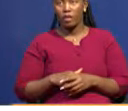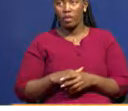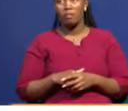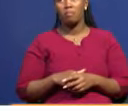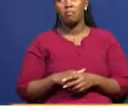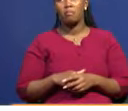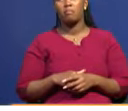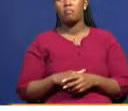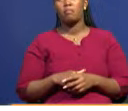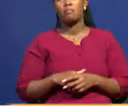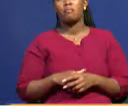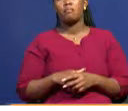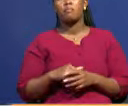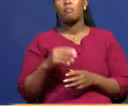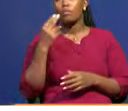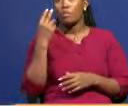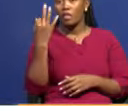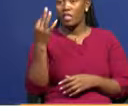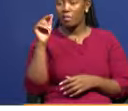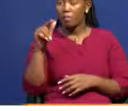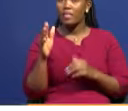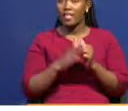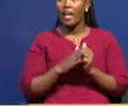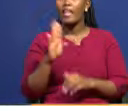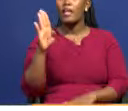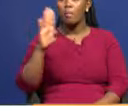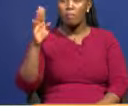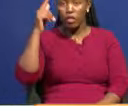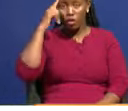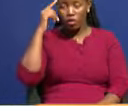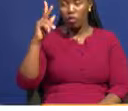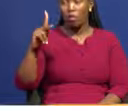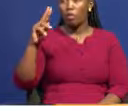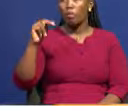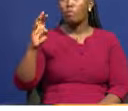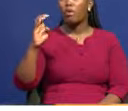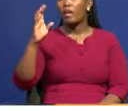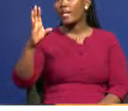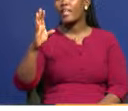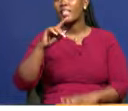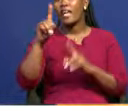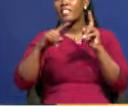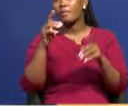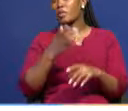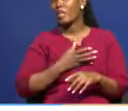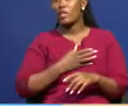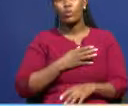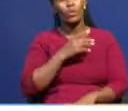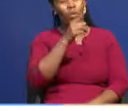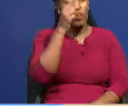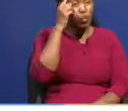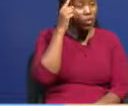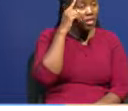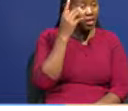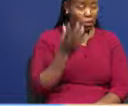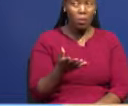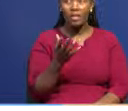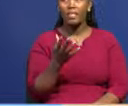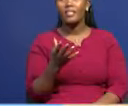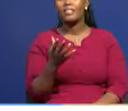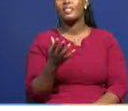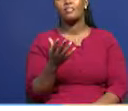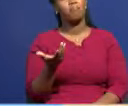Mm-hmm. Okay. 3.9 billion yes. for NEC. Mm-hmm. Mm-hmm. So what do you think about that? Mm-hmm. That's why I'm asking you, what do you